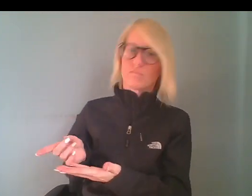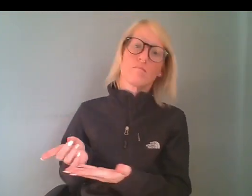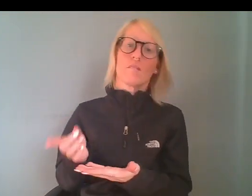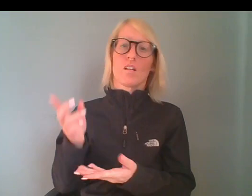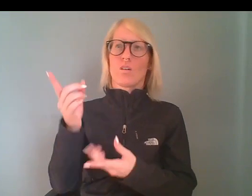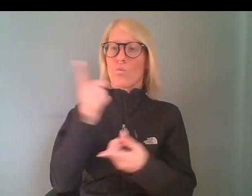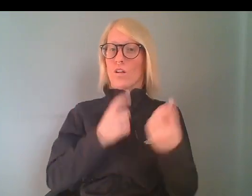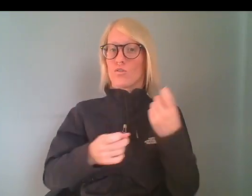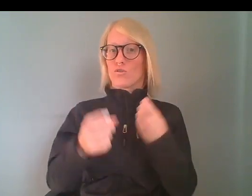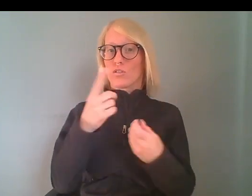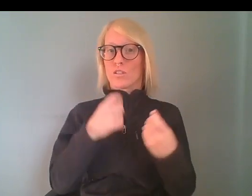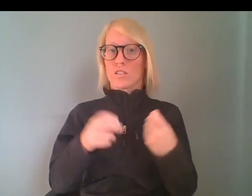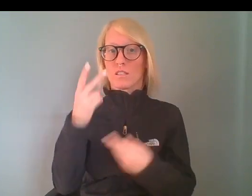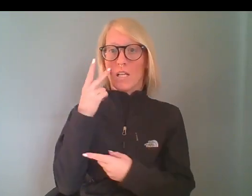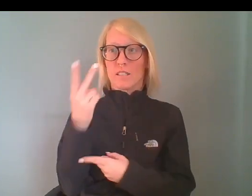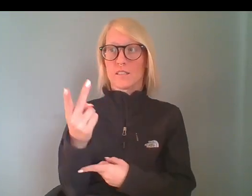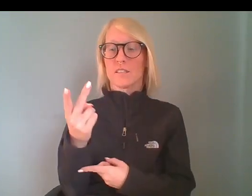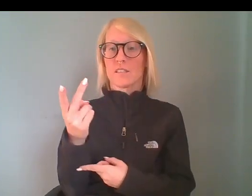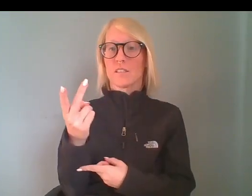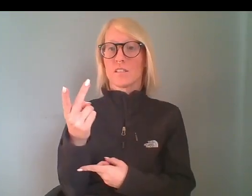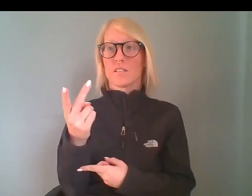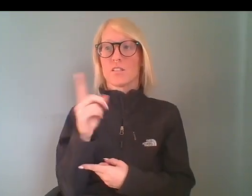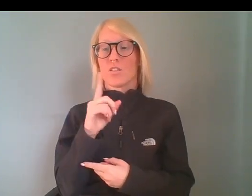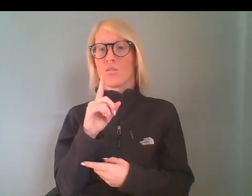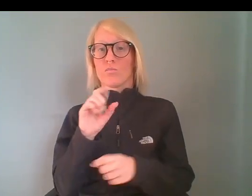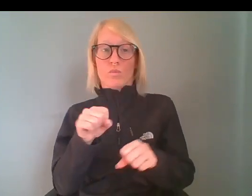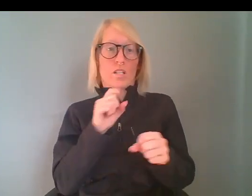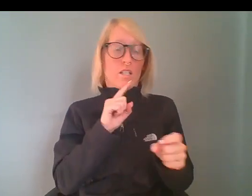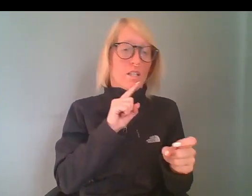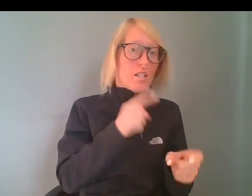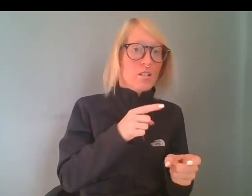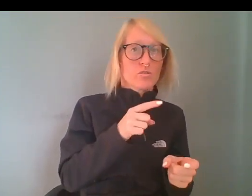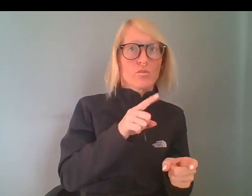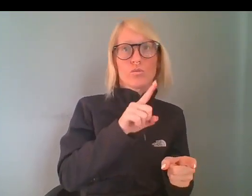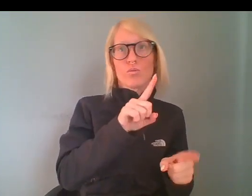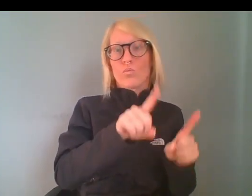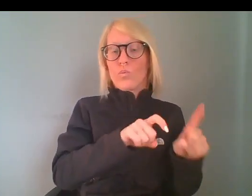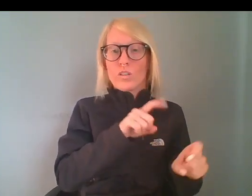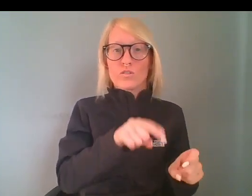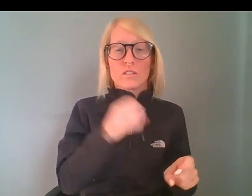people have a question that I can answer, so I'll use it to respond to questions.